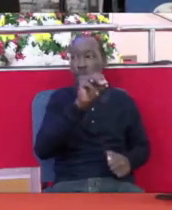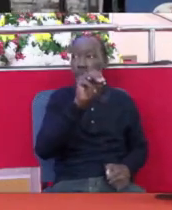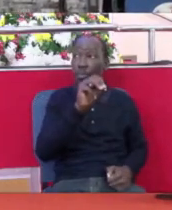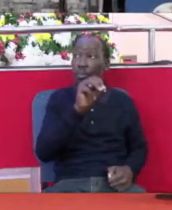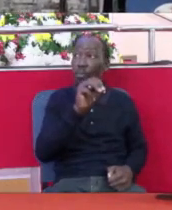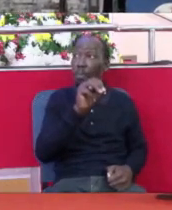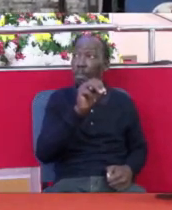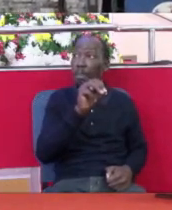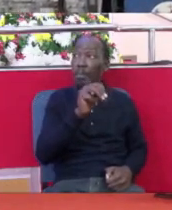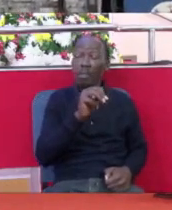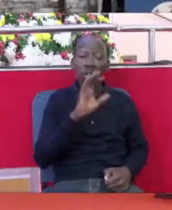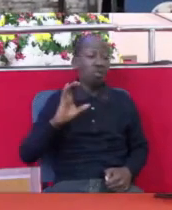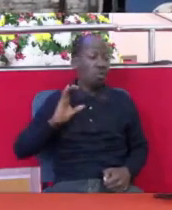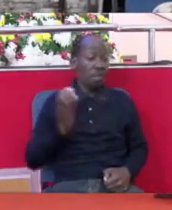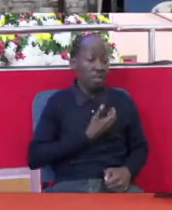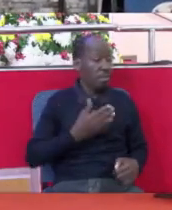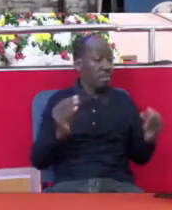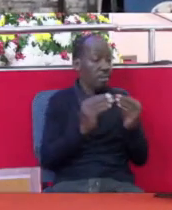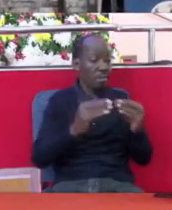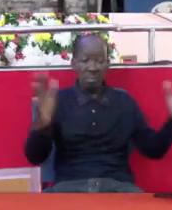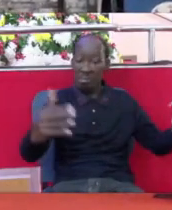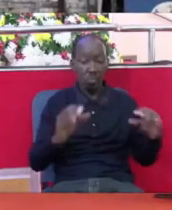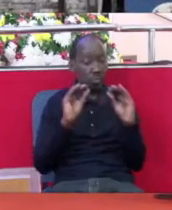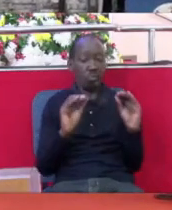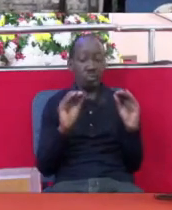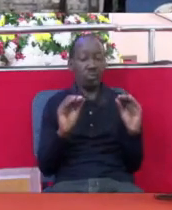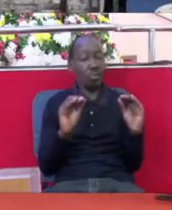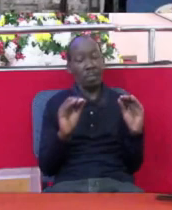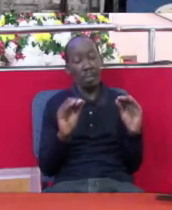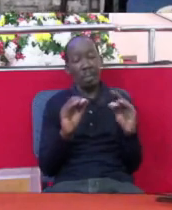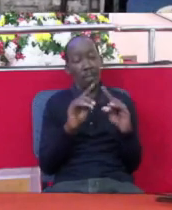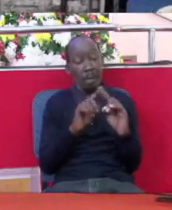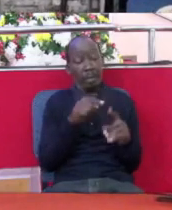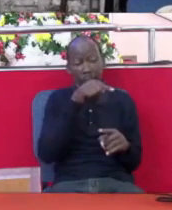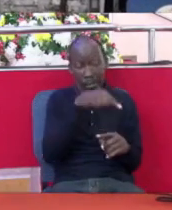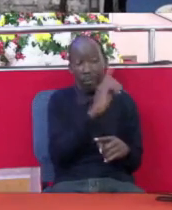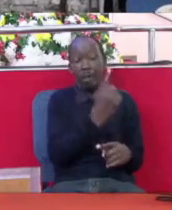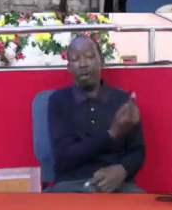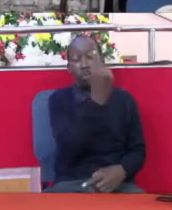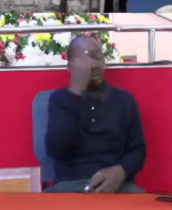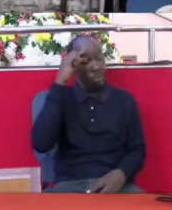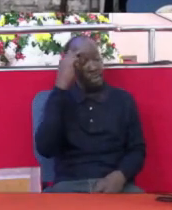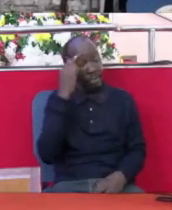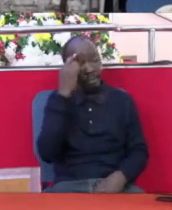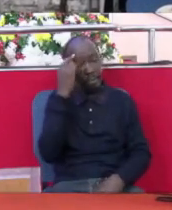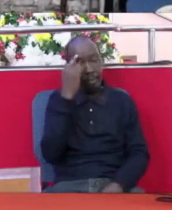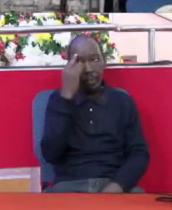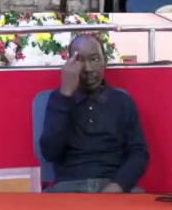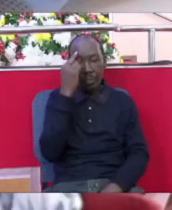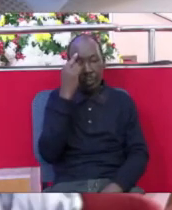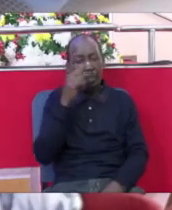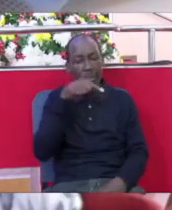milioni 10. No committee was called. Hakukuwa na kamati ambayo iliitwa. But somebody just thought about it. Mtu akafikiria tu. Just